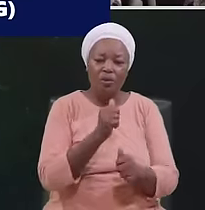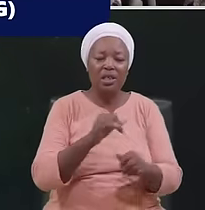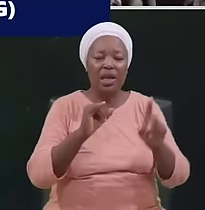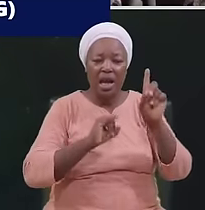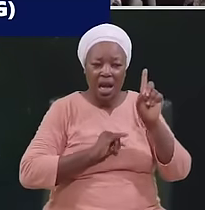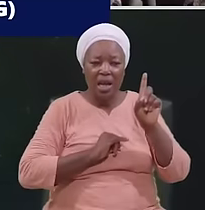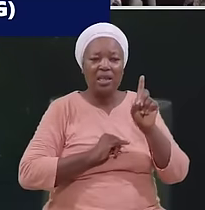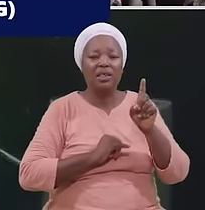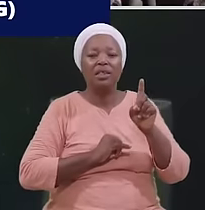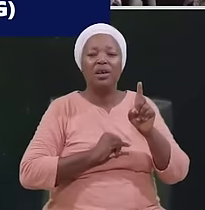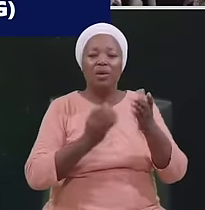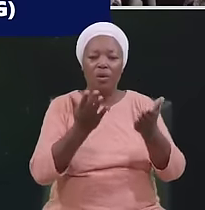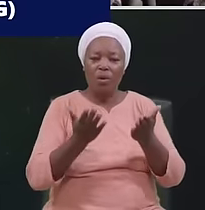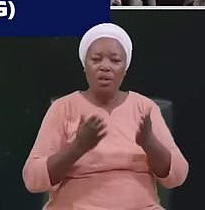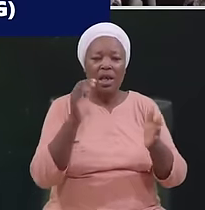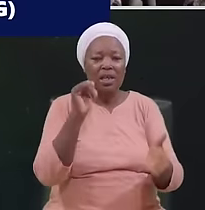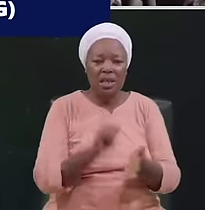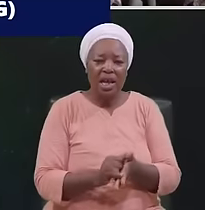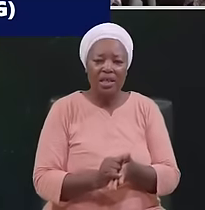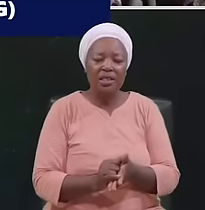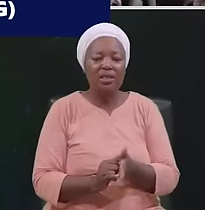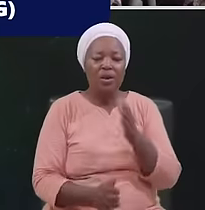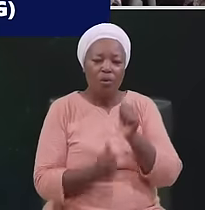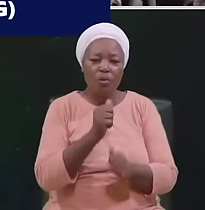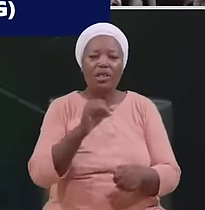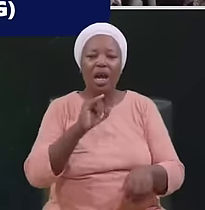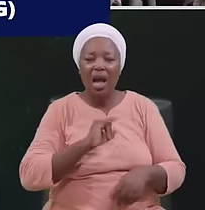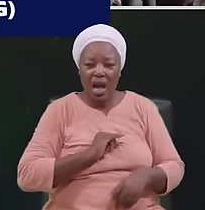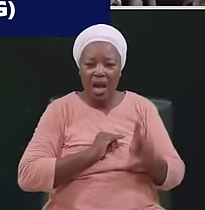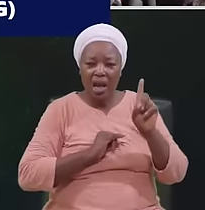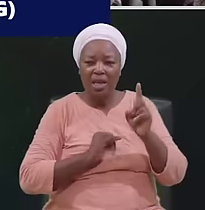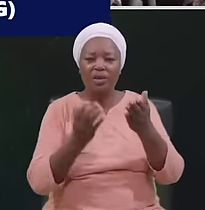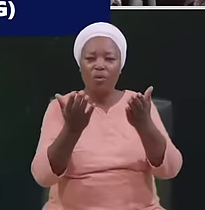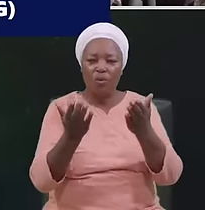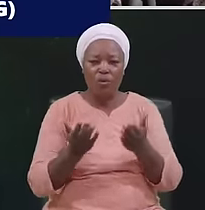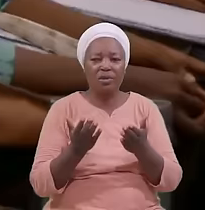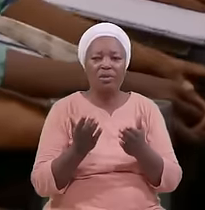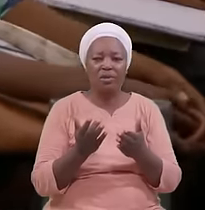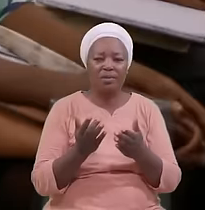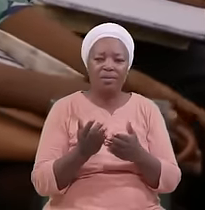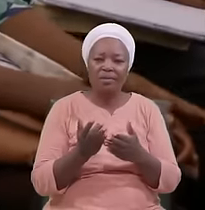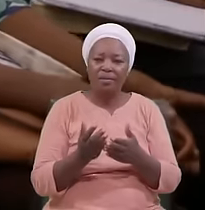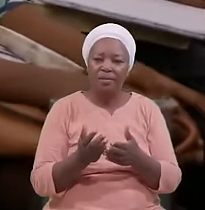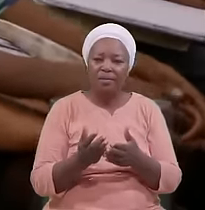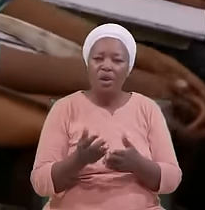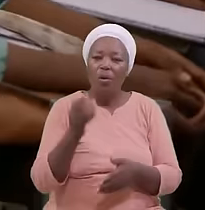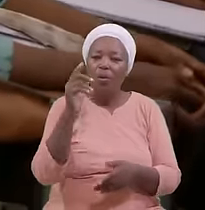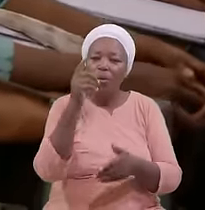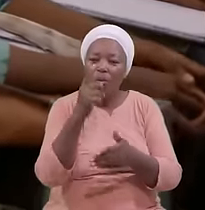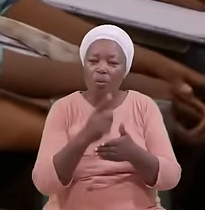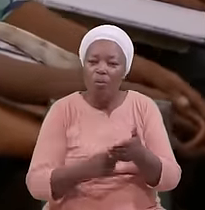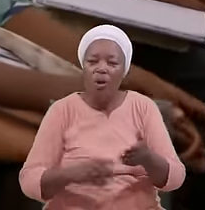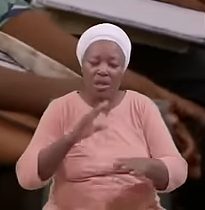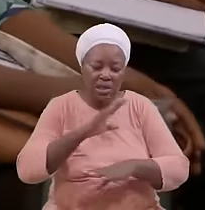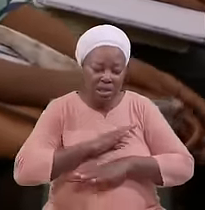please. That which I please. What pleases God?